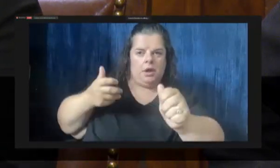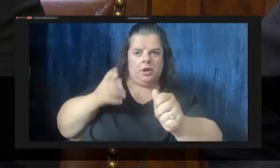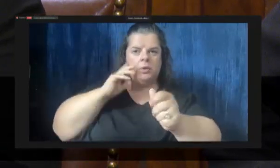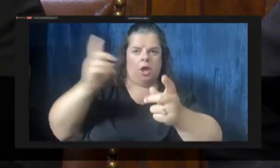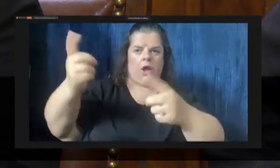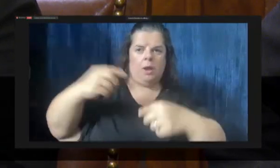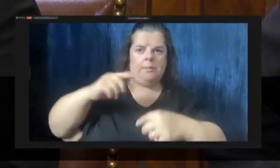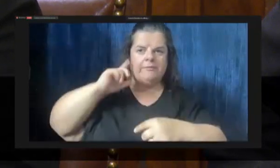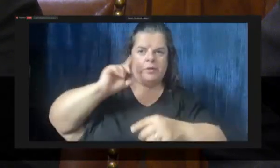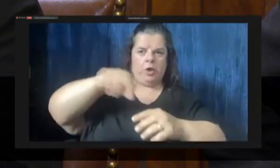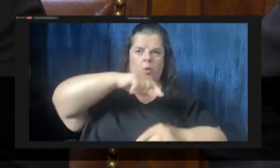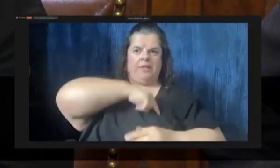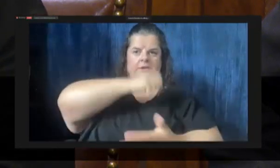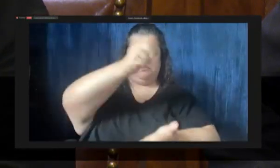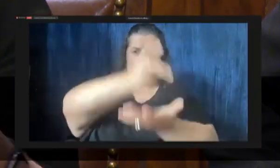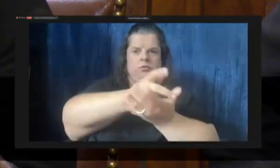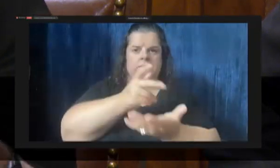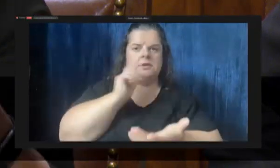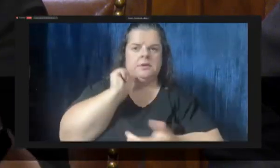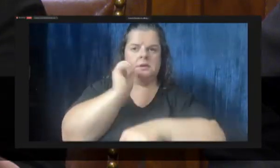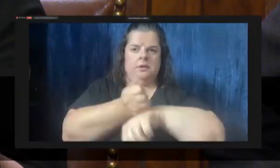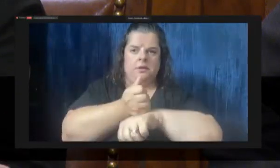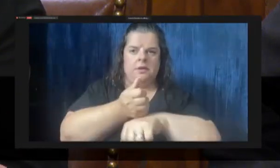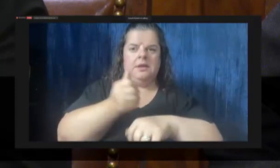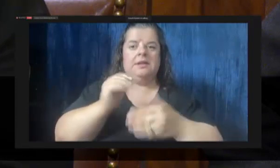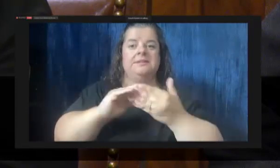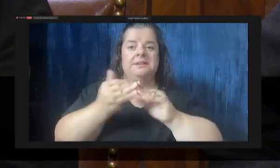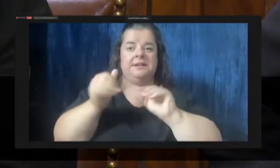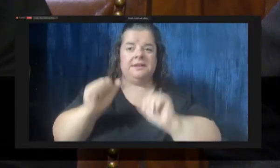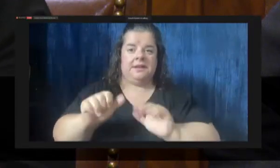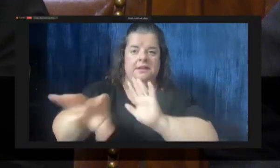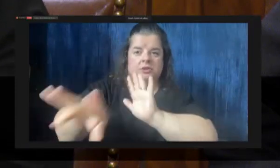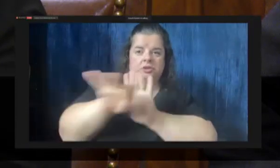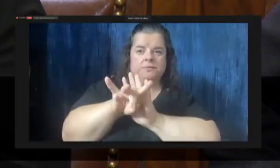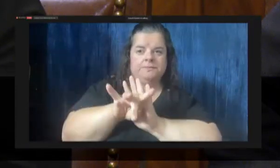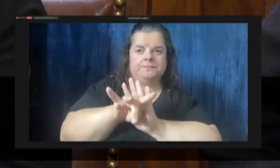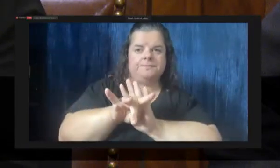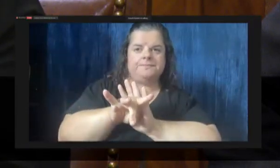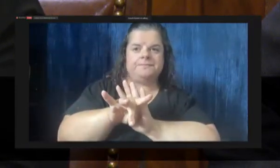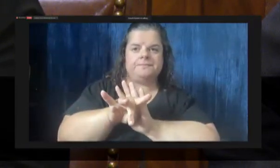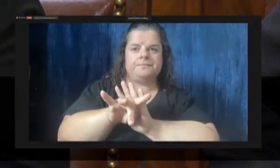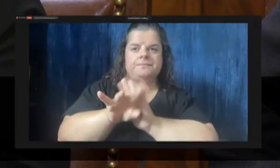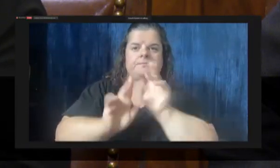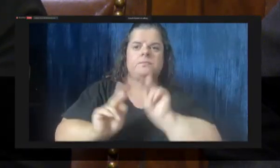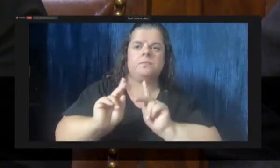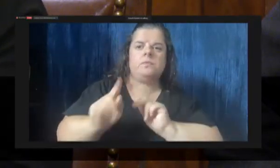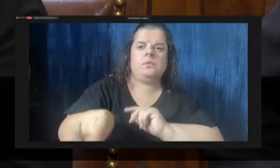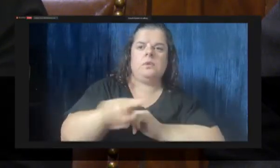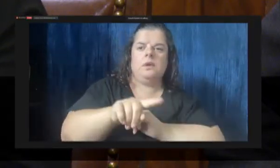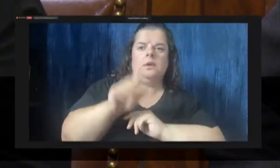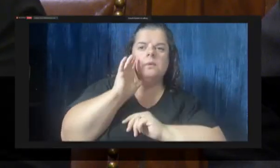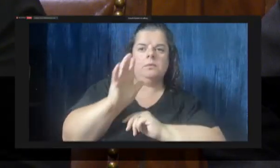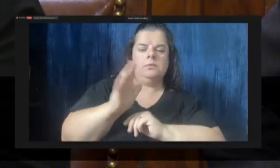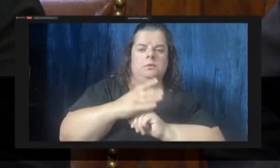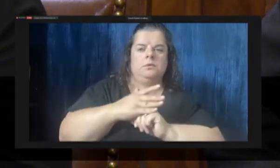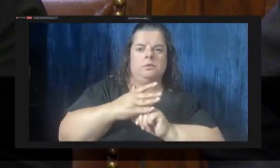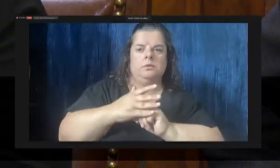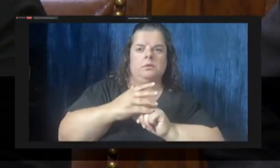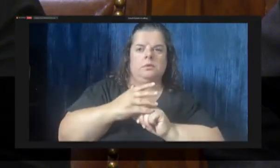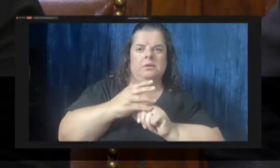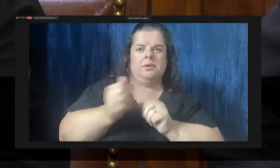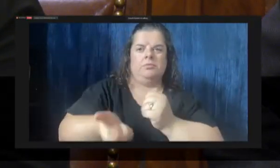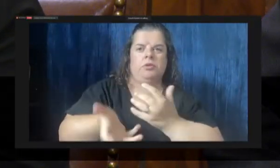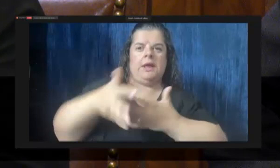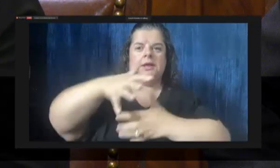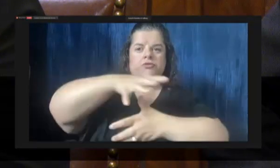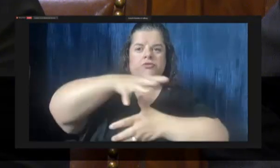establish it. And then the city will be able to choose, hopefully, the people who will therefore both prioritize the safety